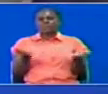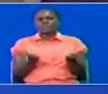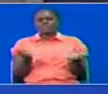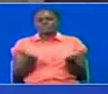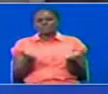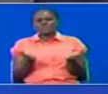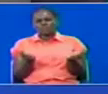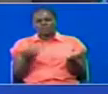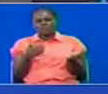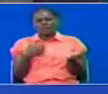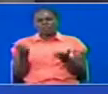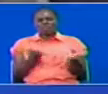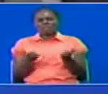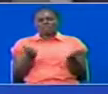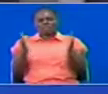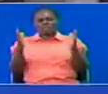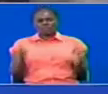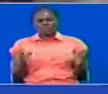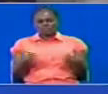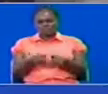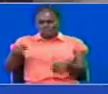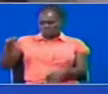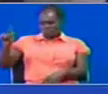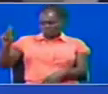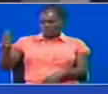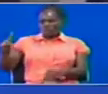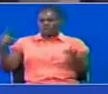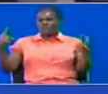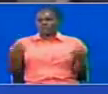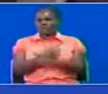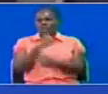lies innovative entrepreneurs like Paul Kihuha, making a difference with the equipment.